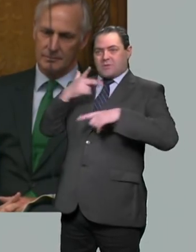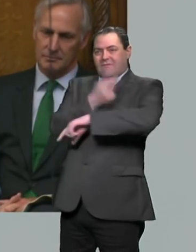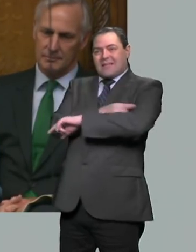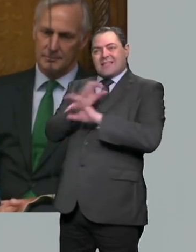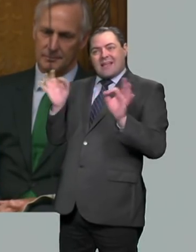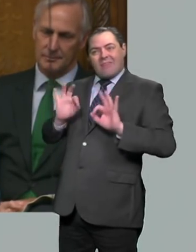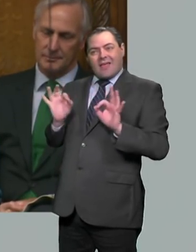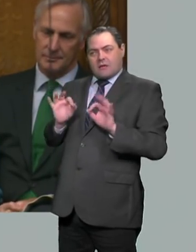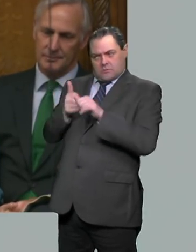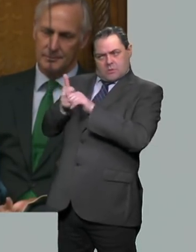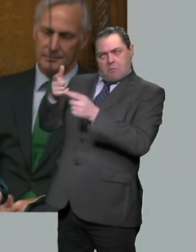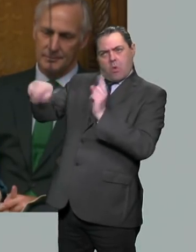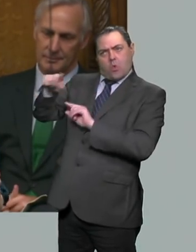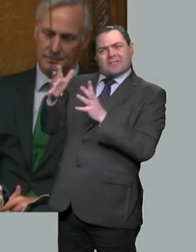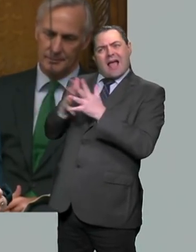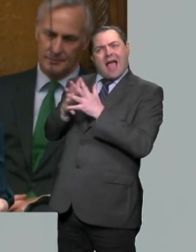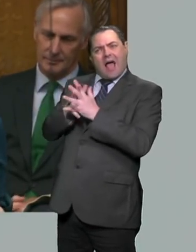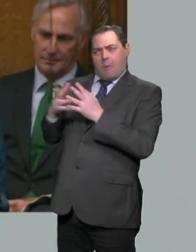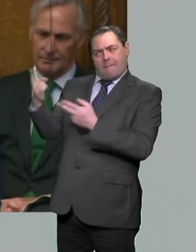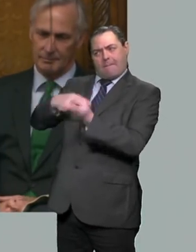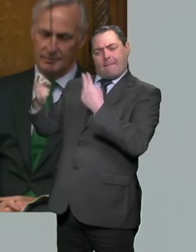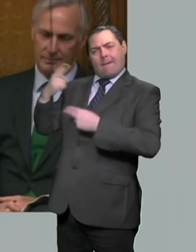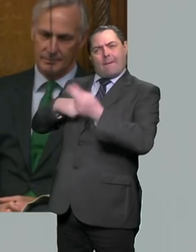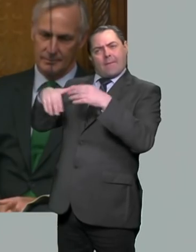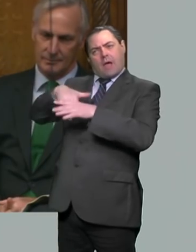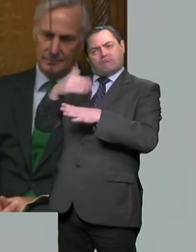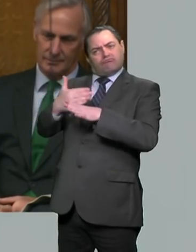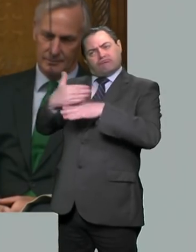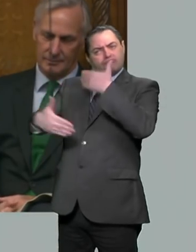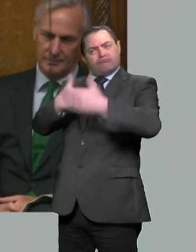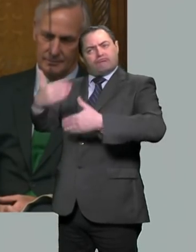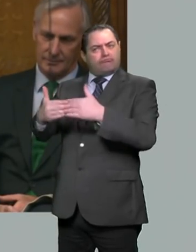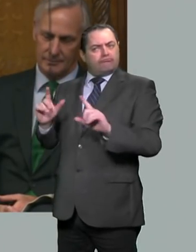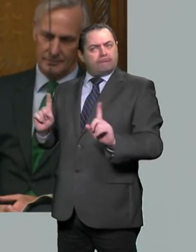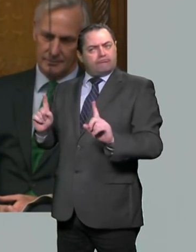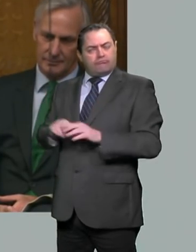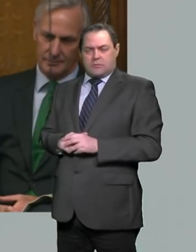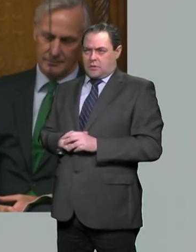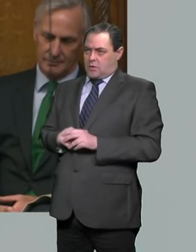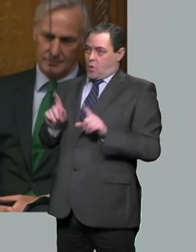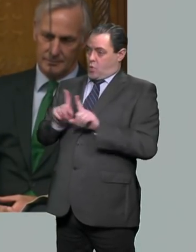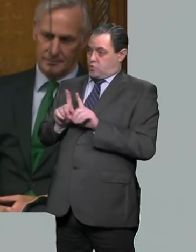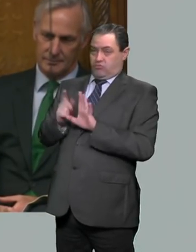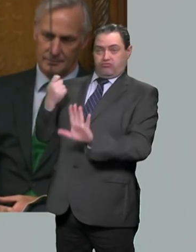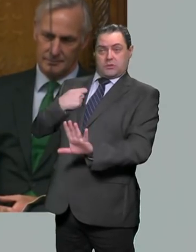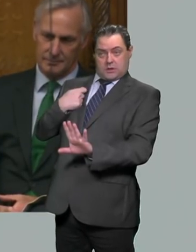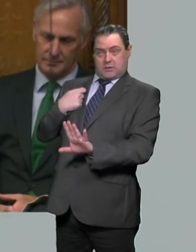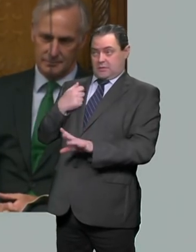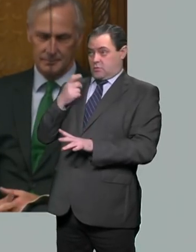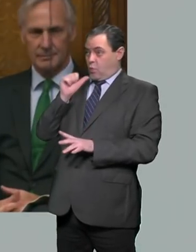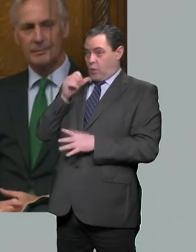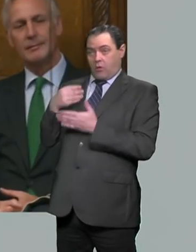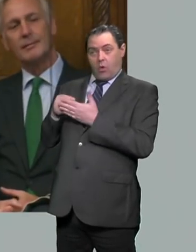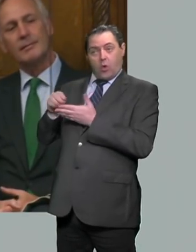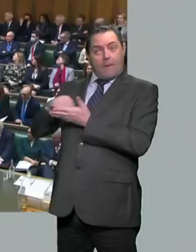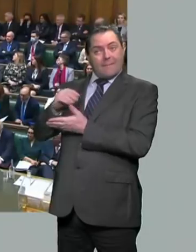what support will the government be giving to get those care workers back into the care sector, and will those who've lost their jobs get